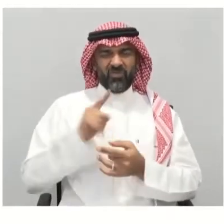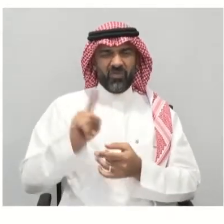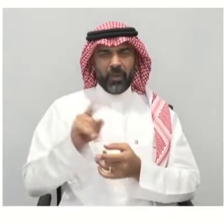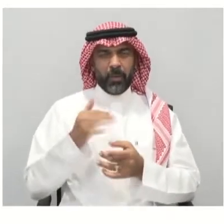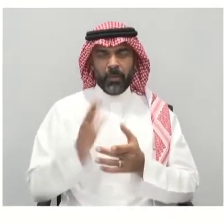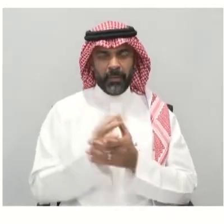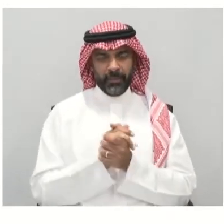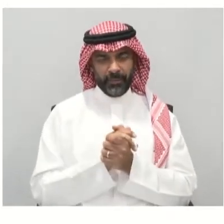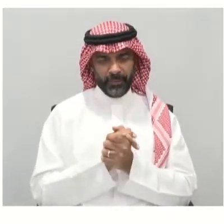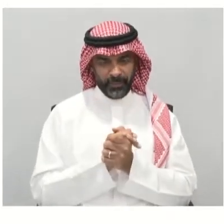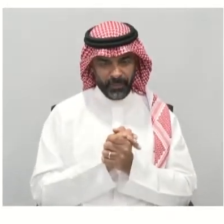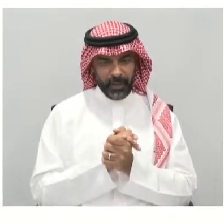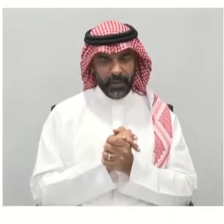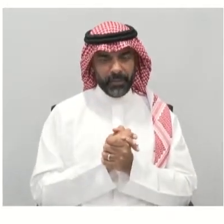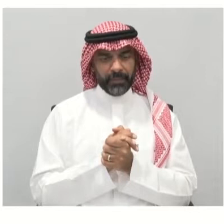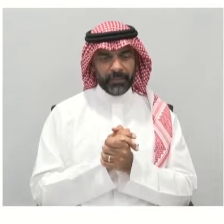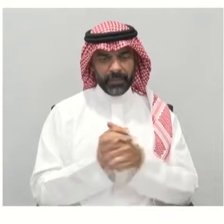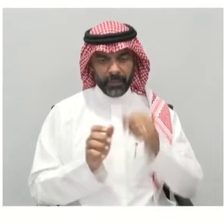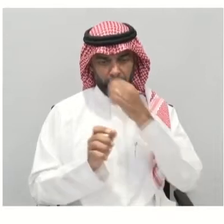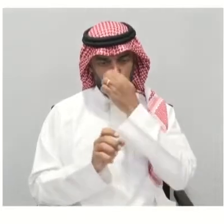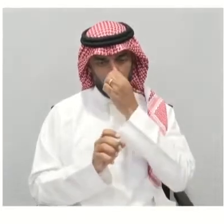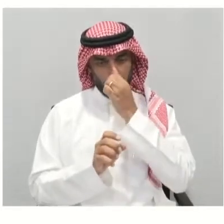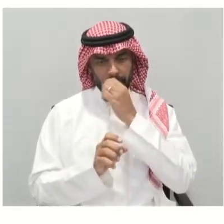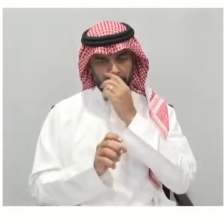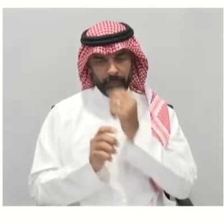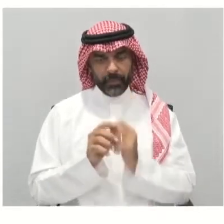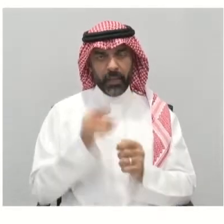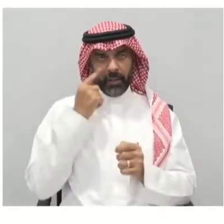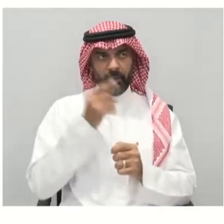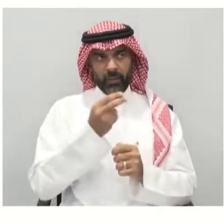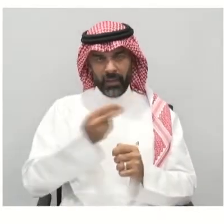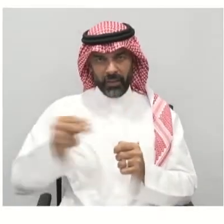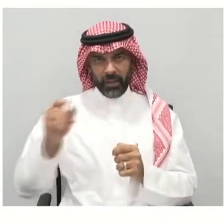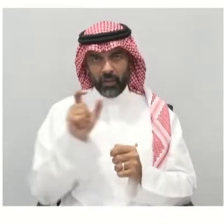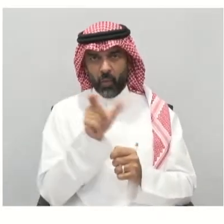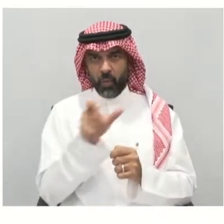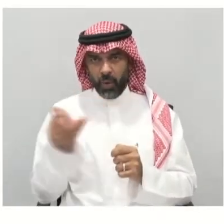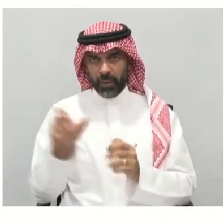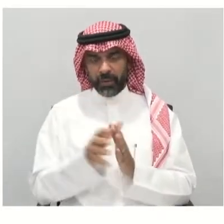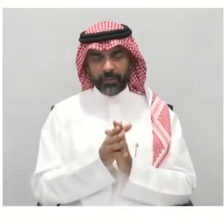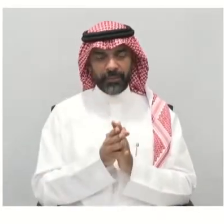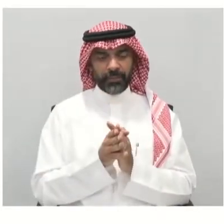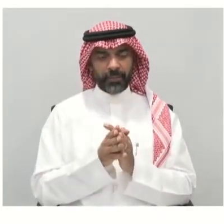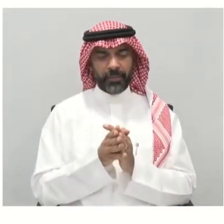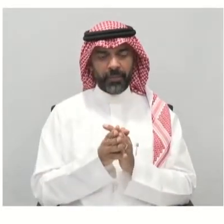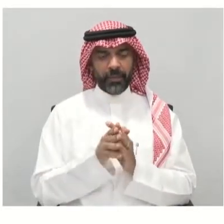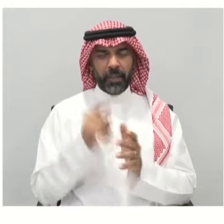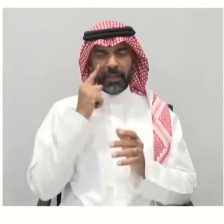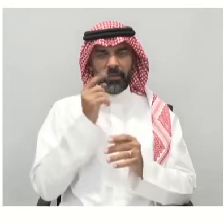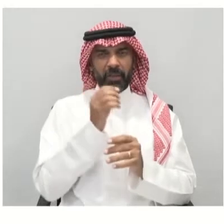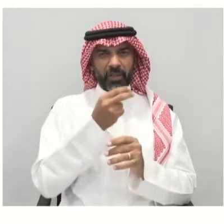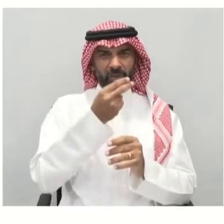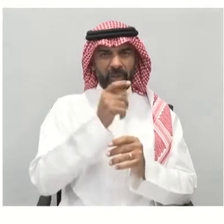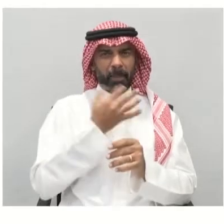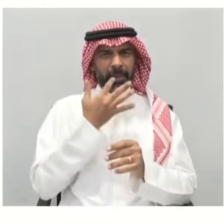recorded materials. We will use assigned words in context. We will read simple sentences.